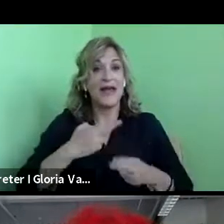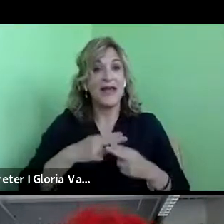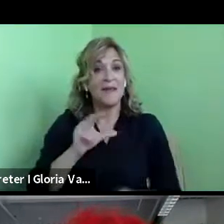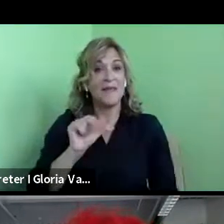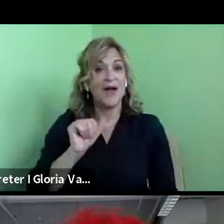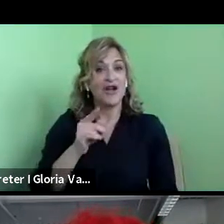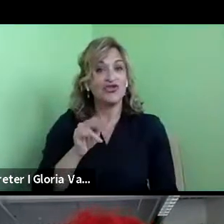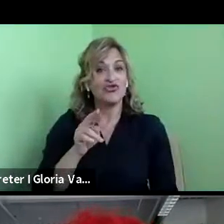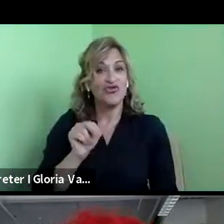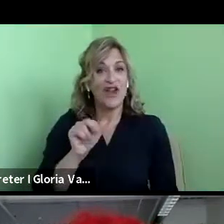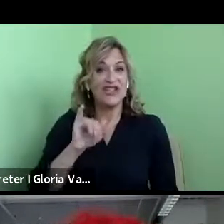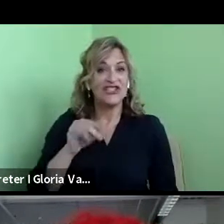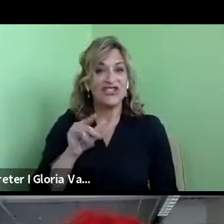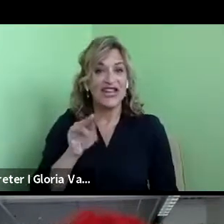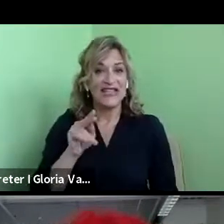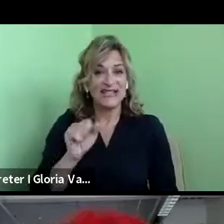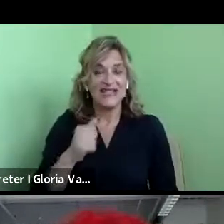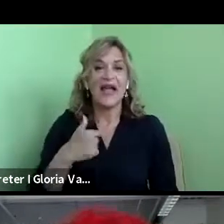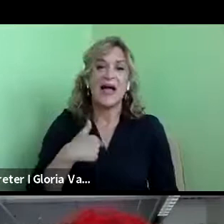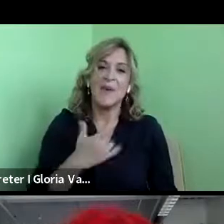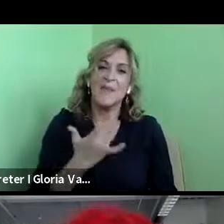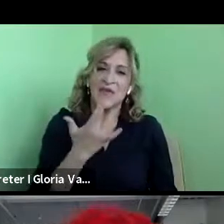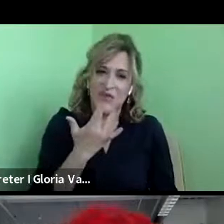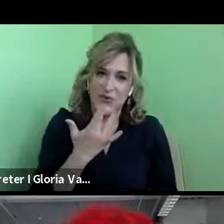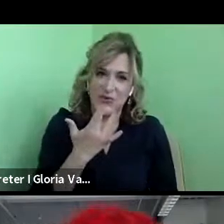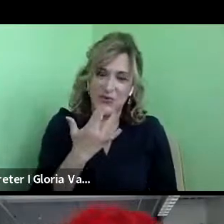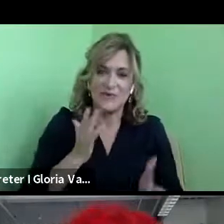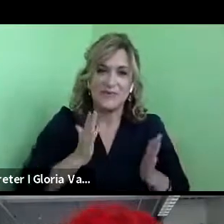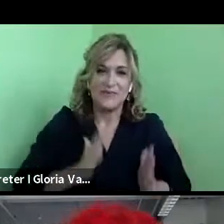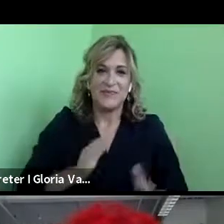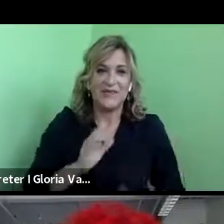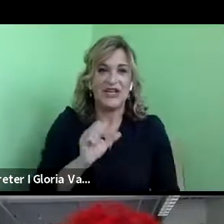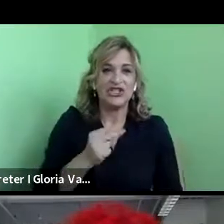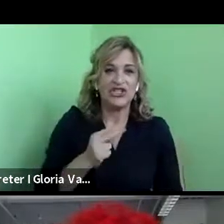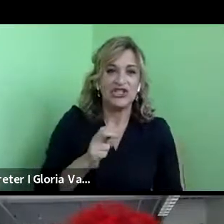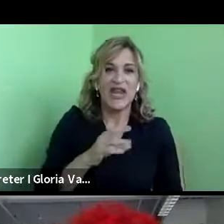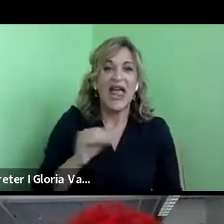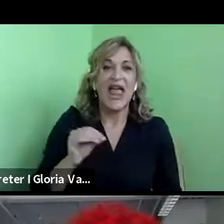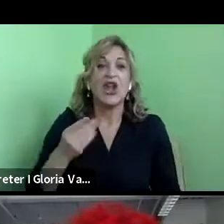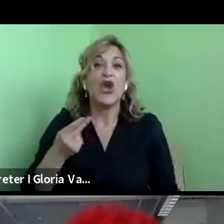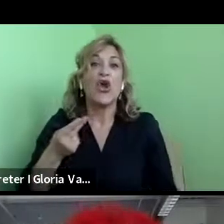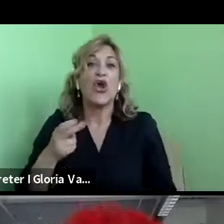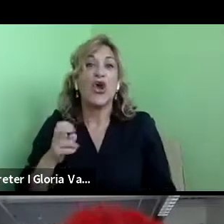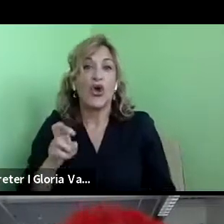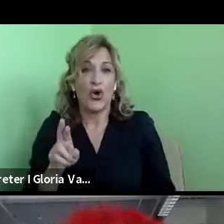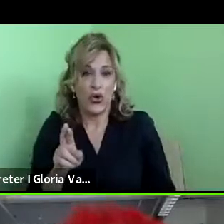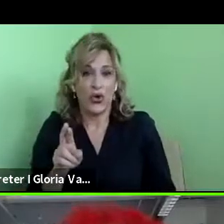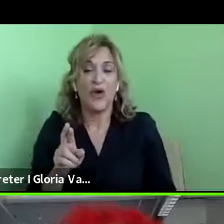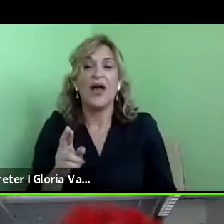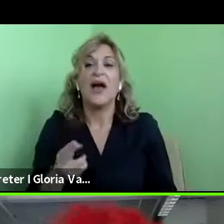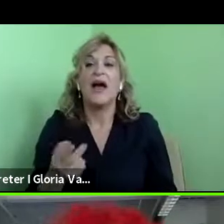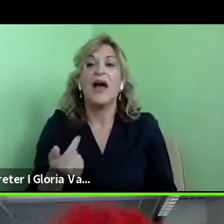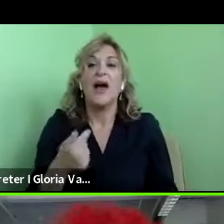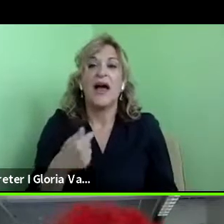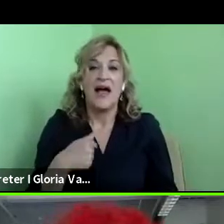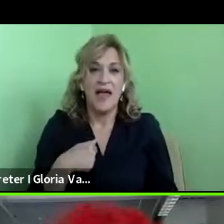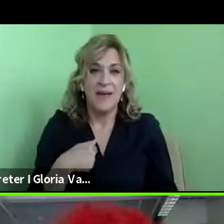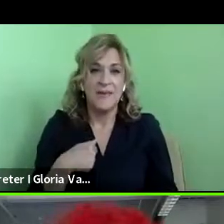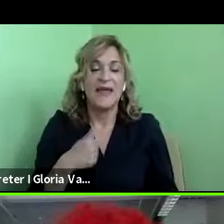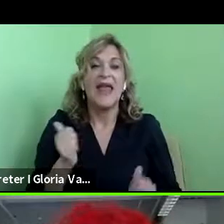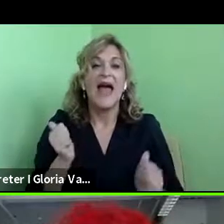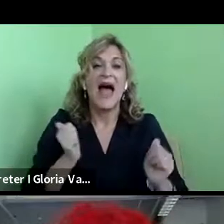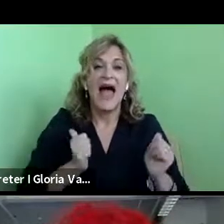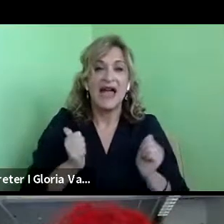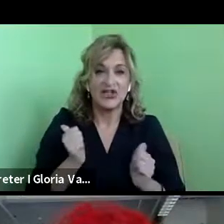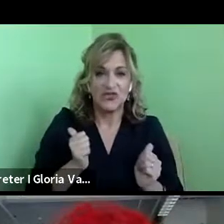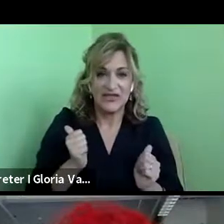Jennings. I prefer the pronouns she and her. I am an actress,